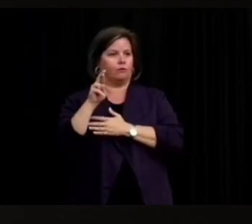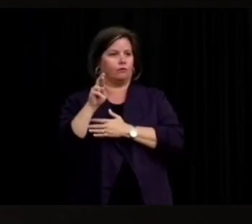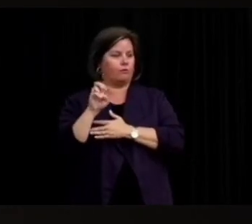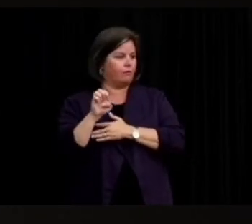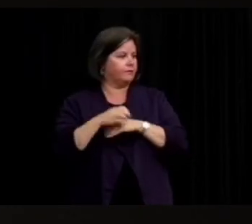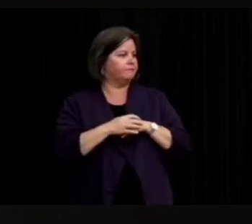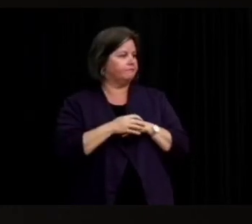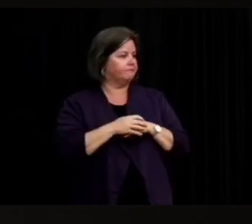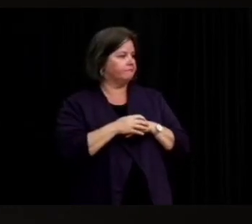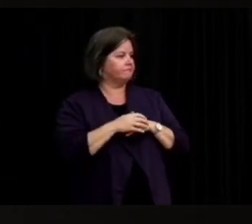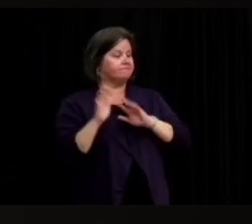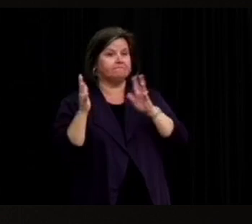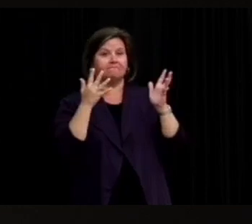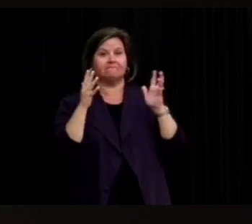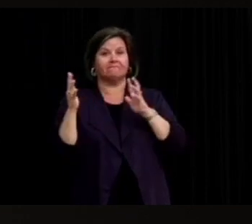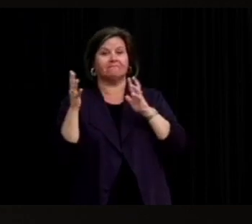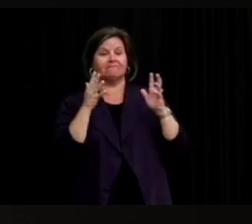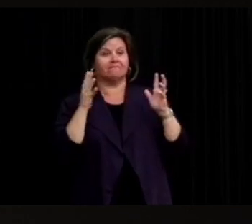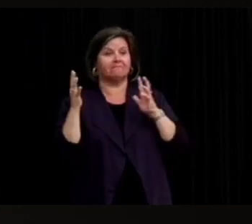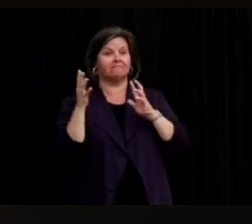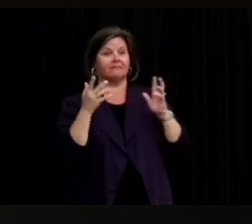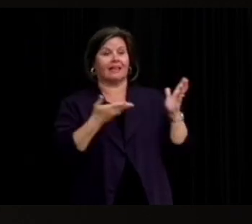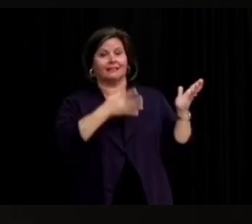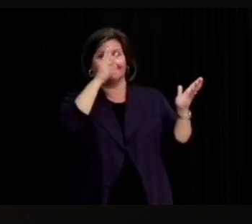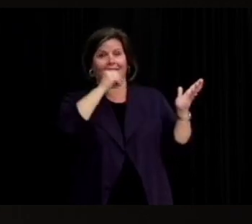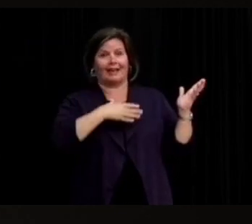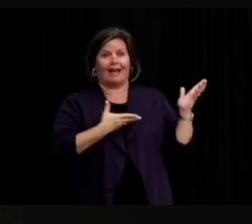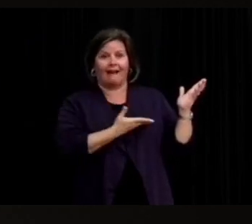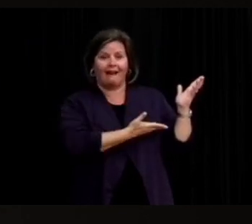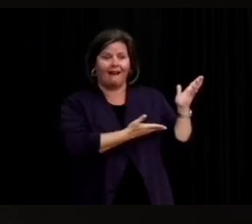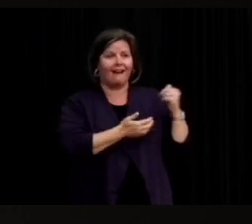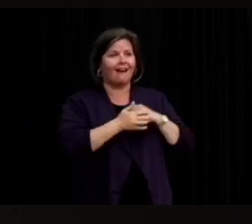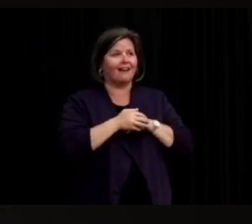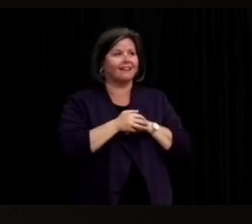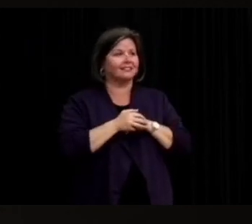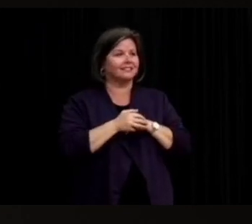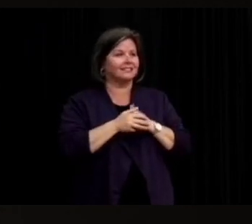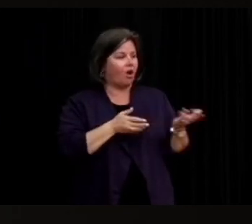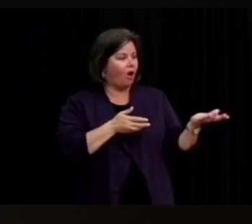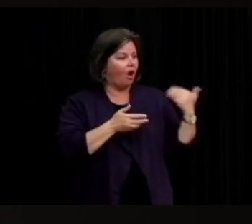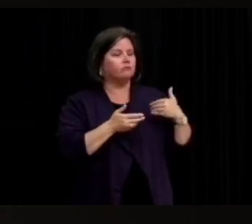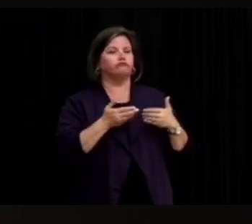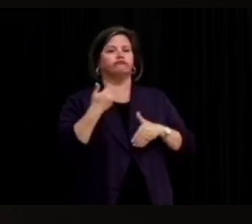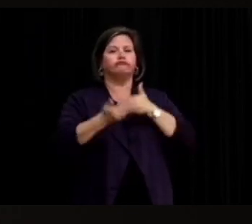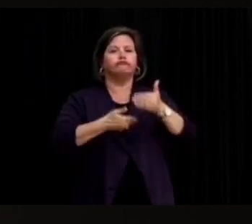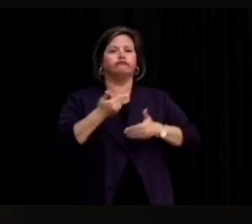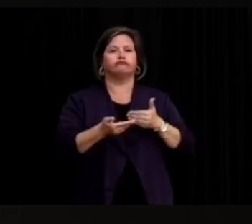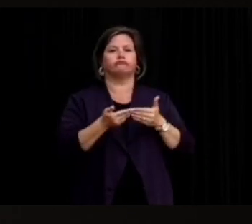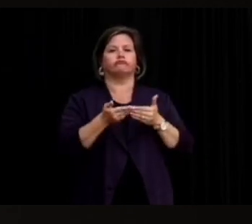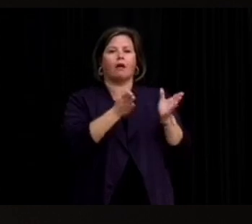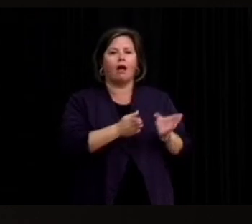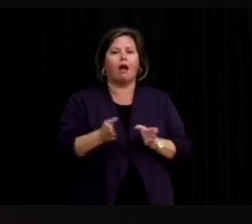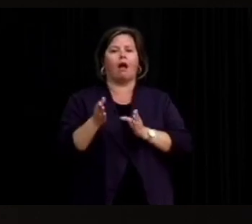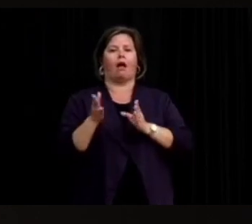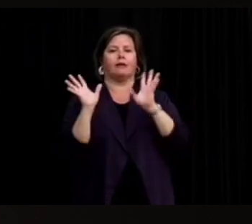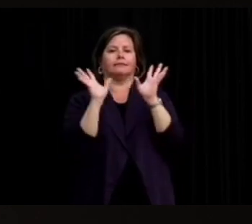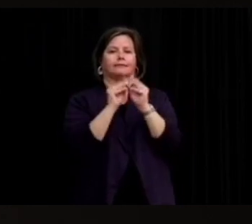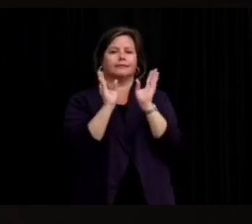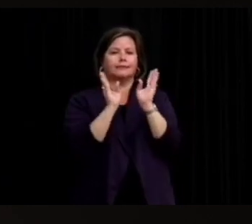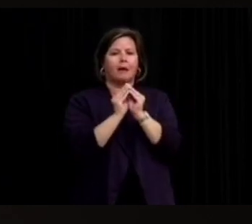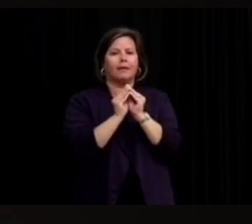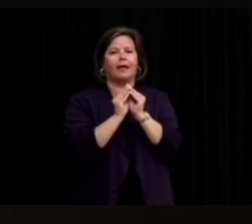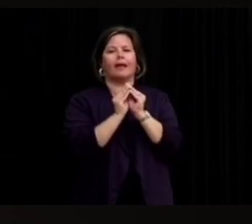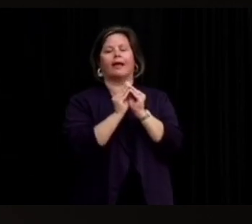Please give this guy a round of applause. He sees this summit in a soup, morning, breakfast,